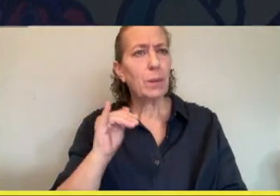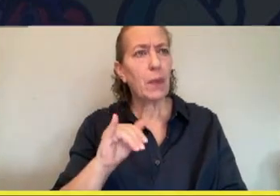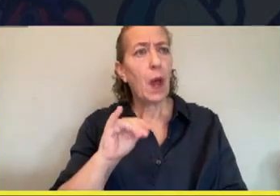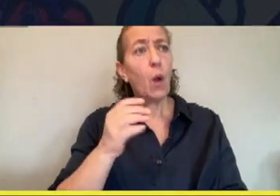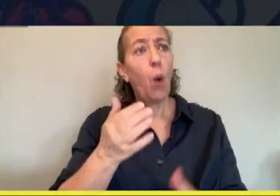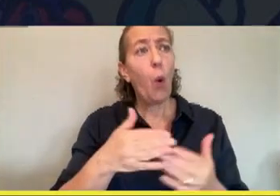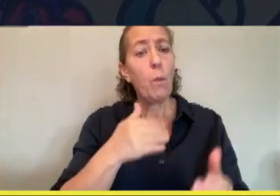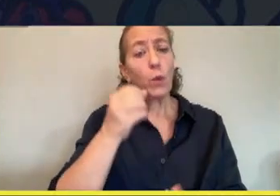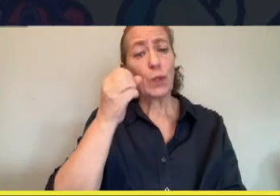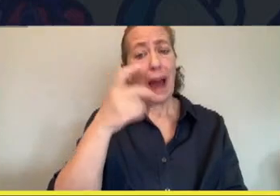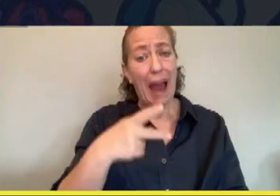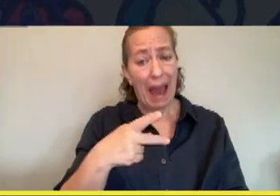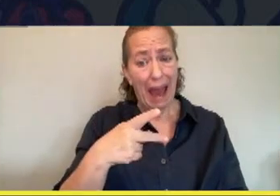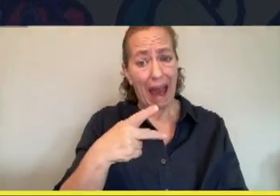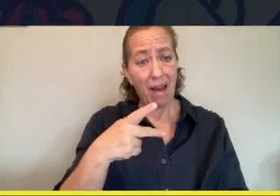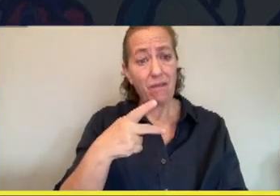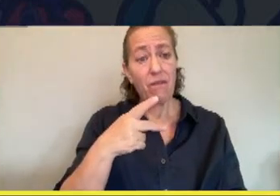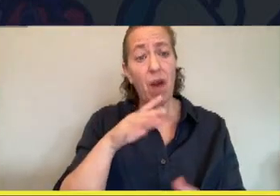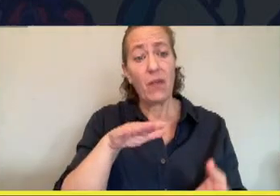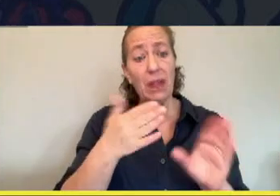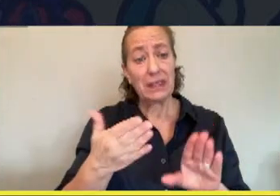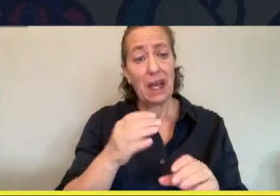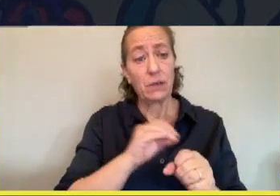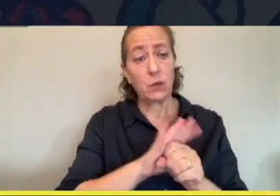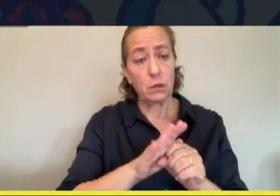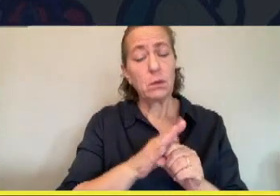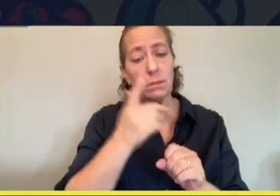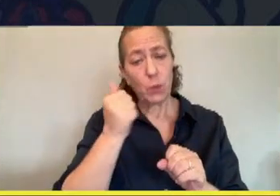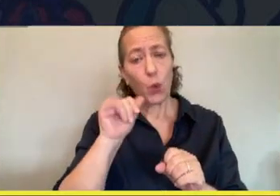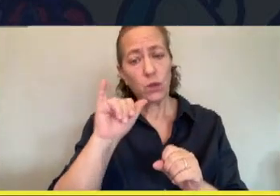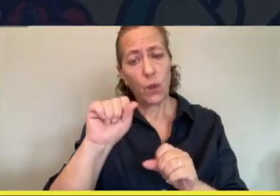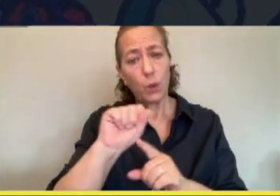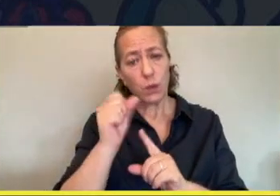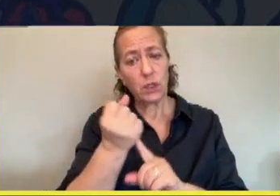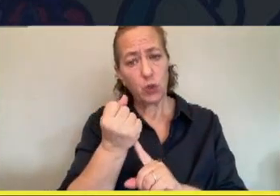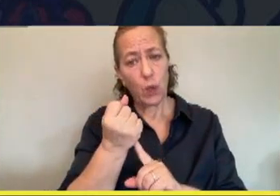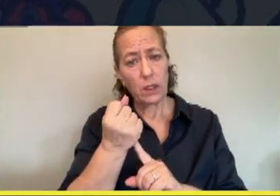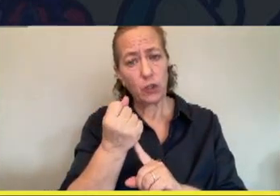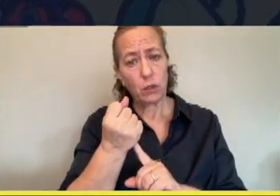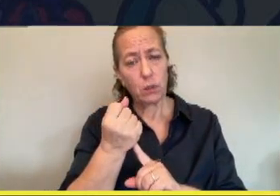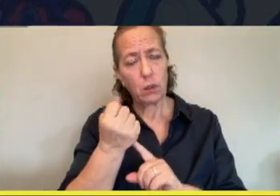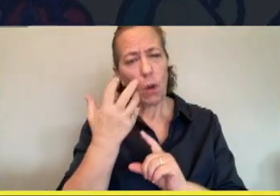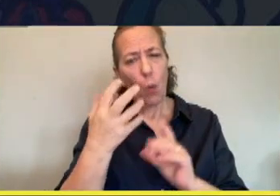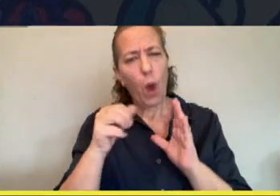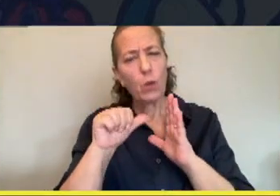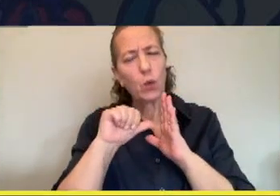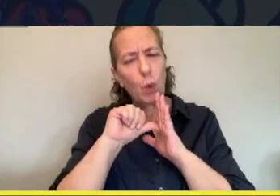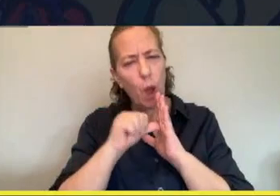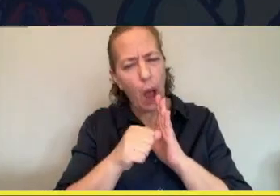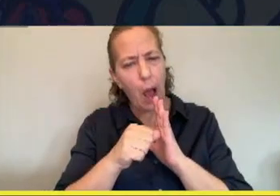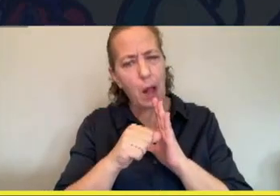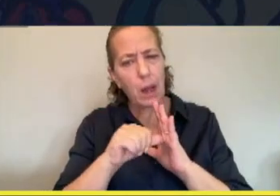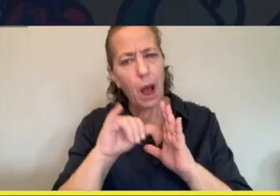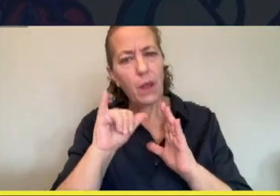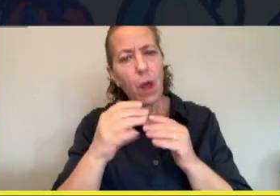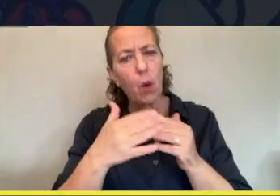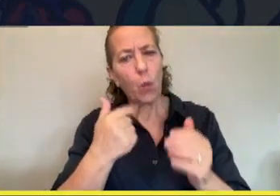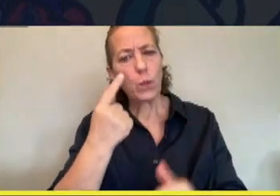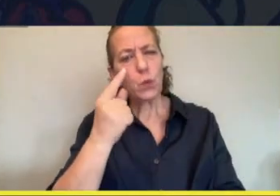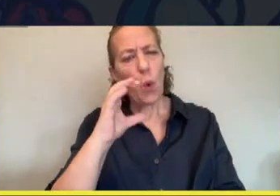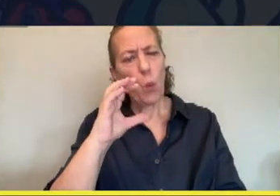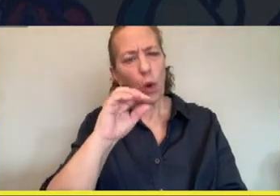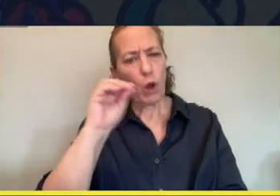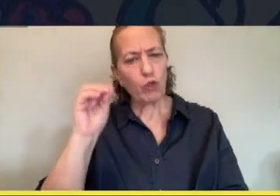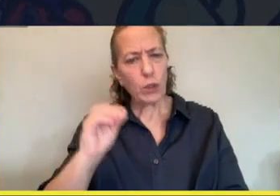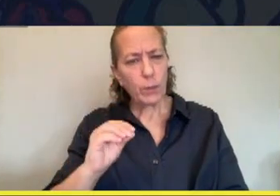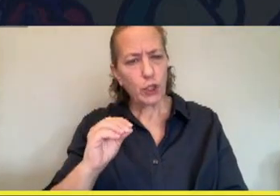are attributed to the institutions. Again, I just want to highlight that almost 100%